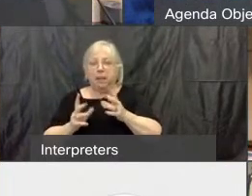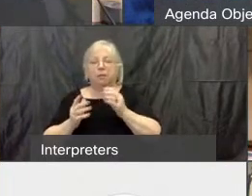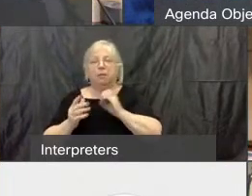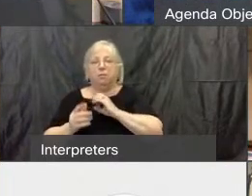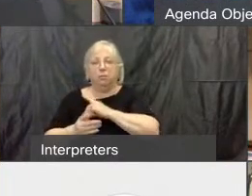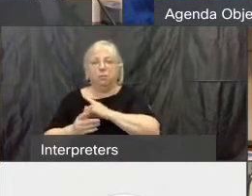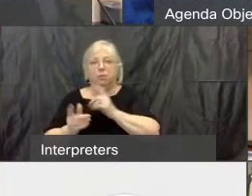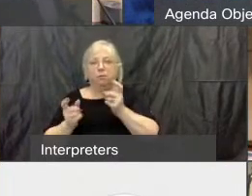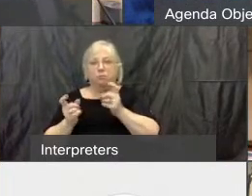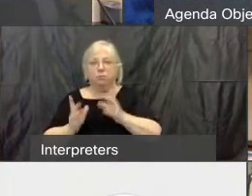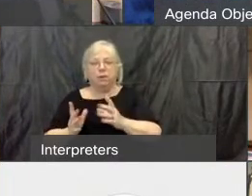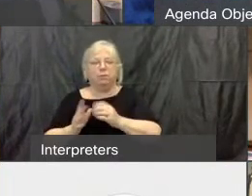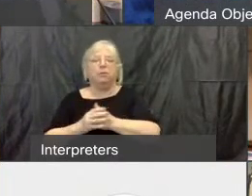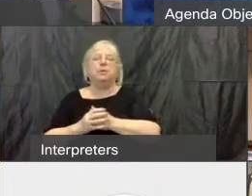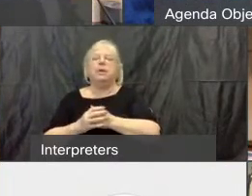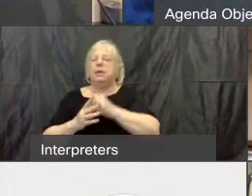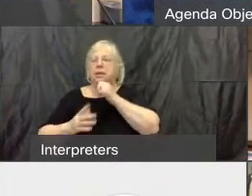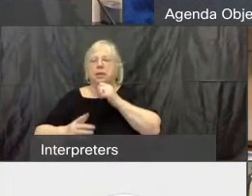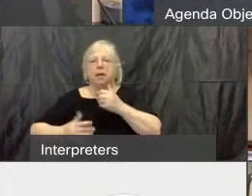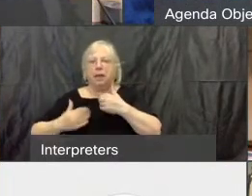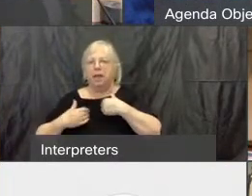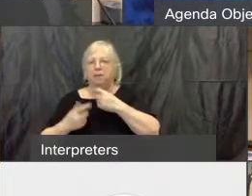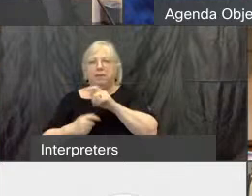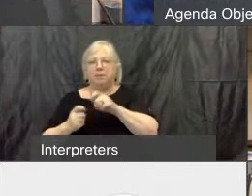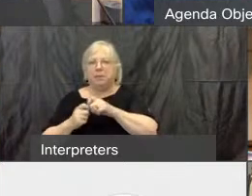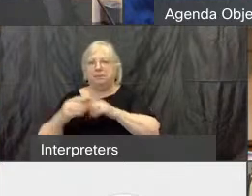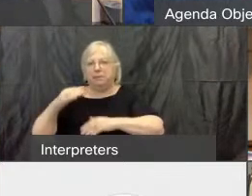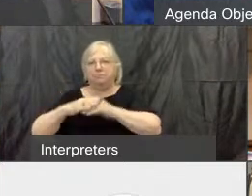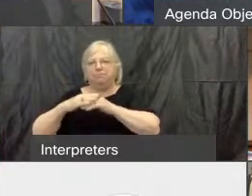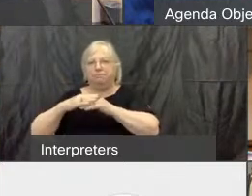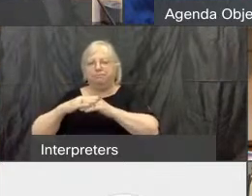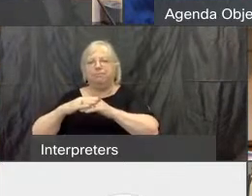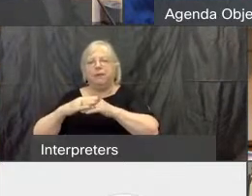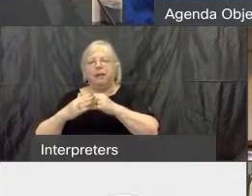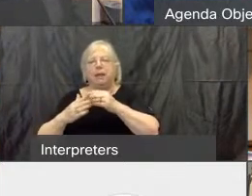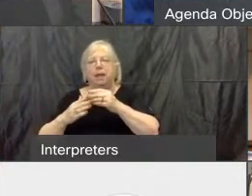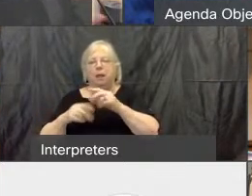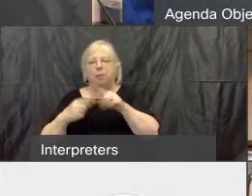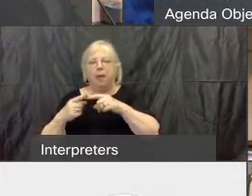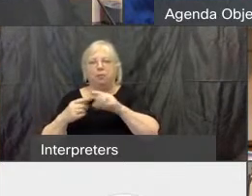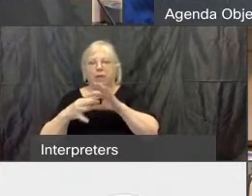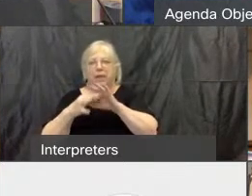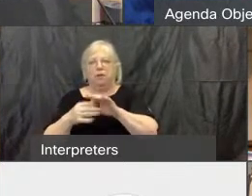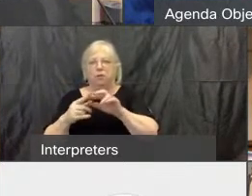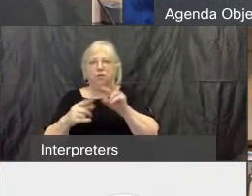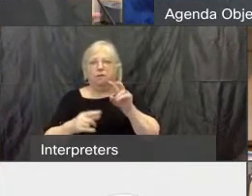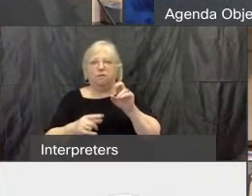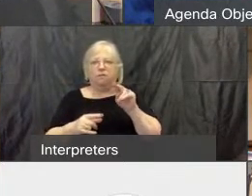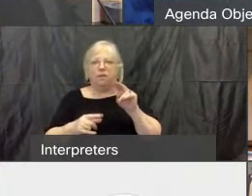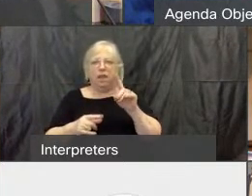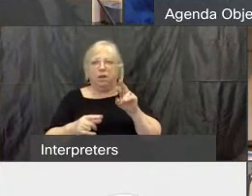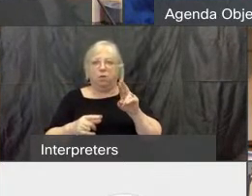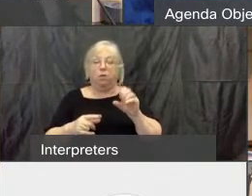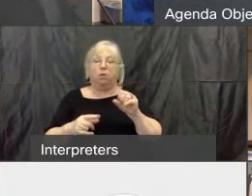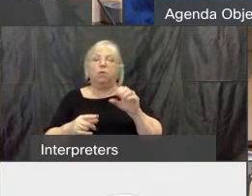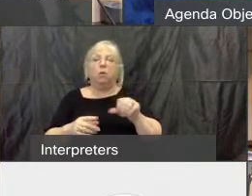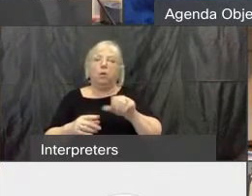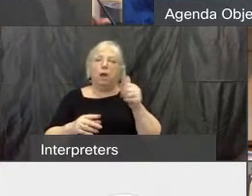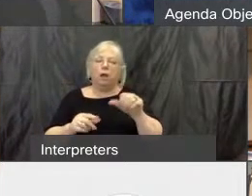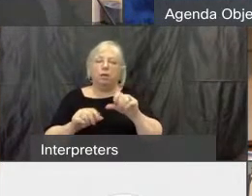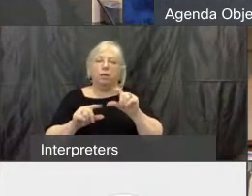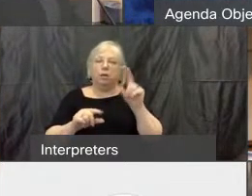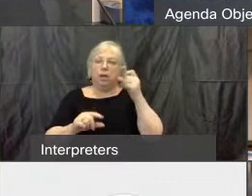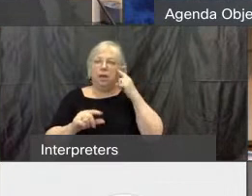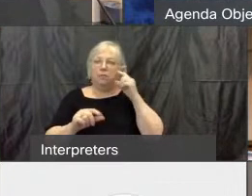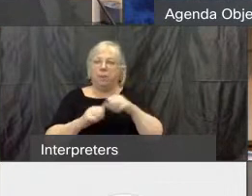Directors. So there's not a specific threshold dollar amount or what vendors there are. So these are bid out by other government agencies,